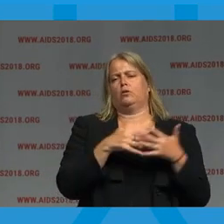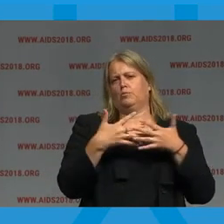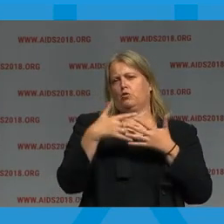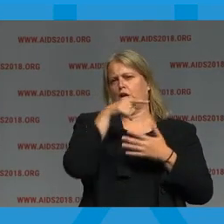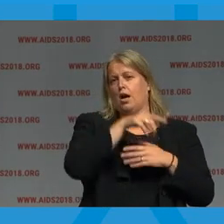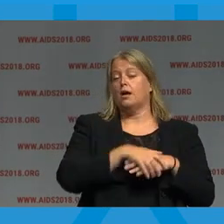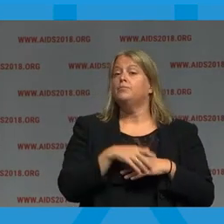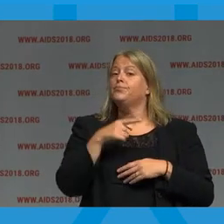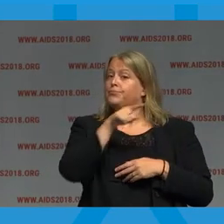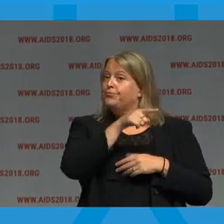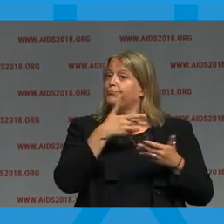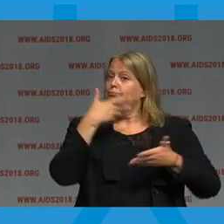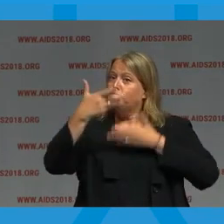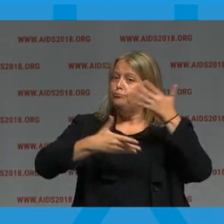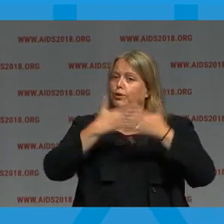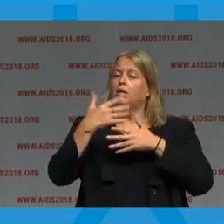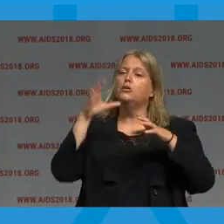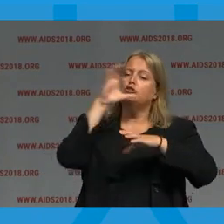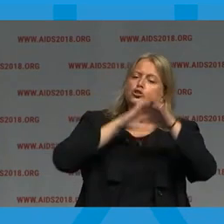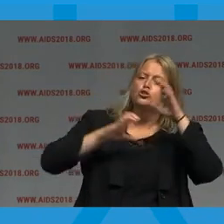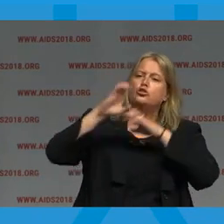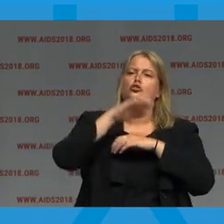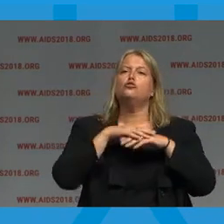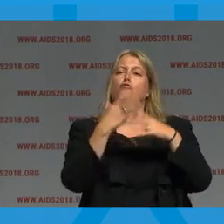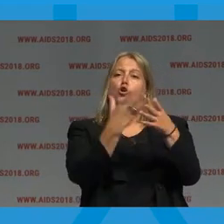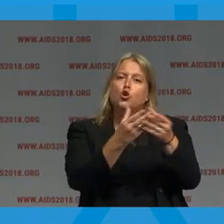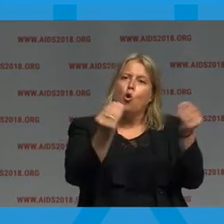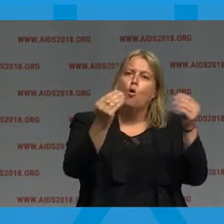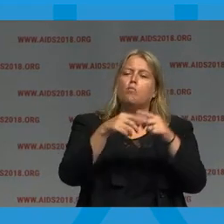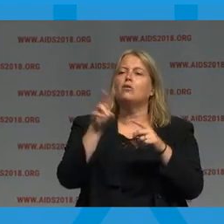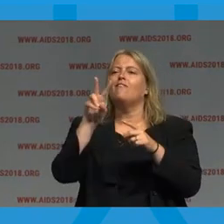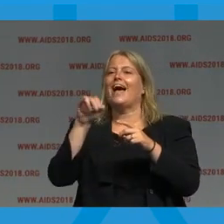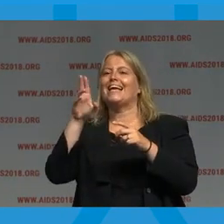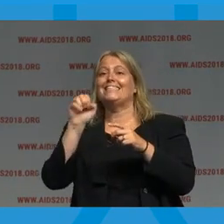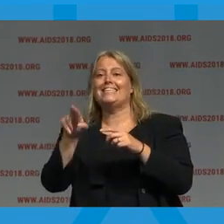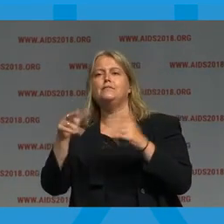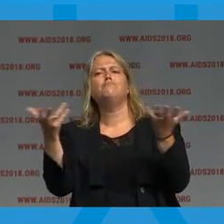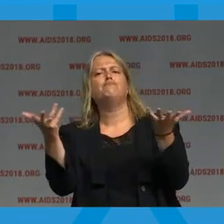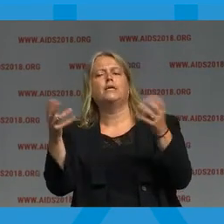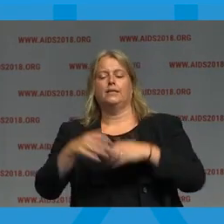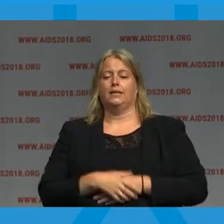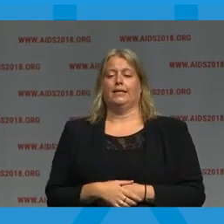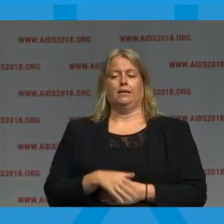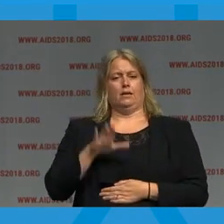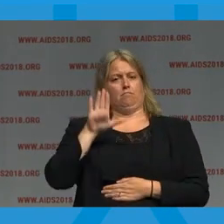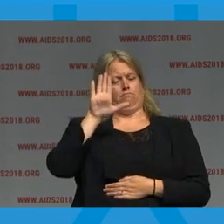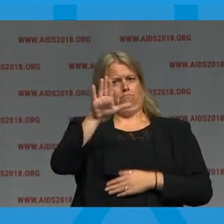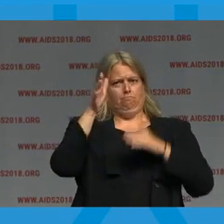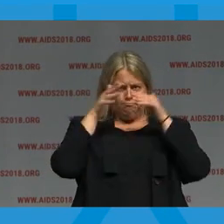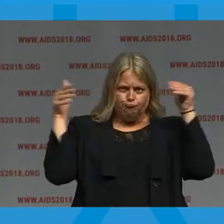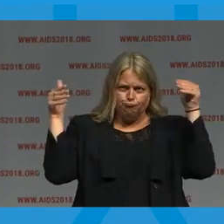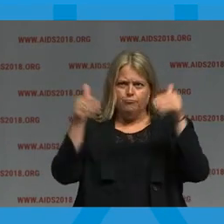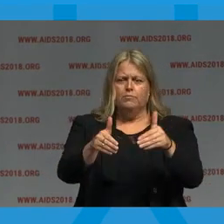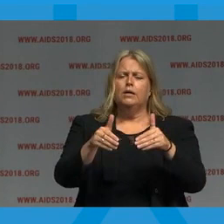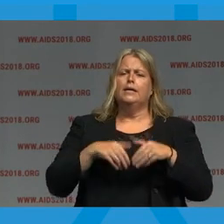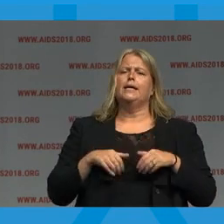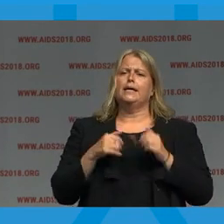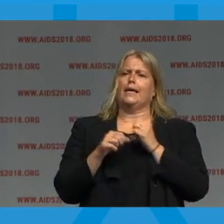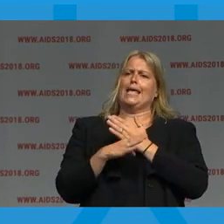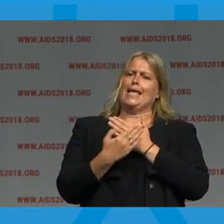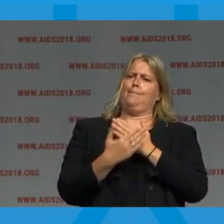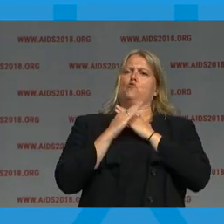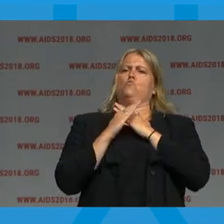in the search for a cure and vaccine. Brad has dedicated his career to the study of immune response